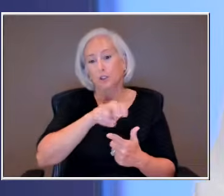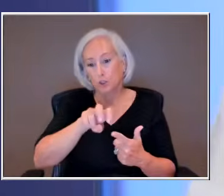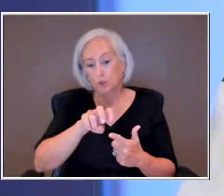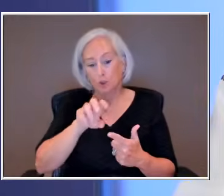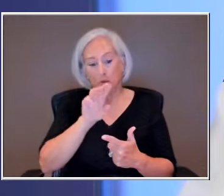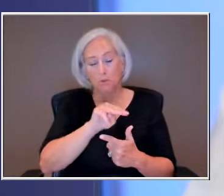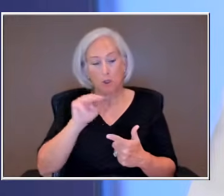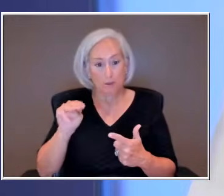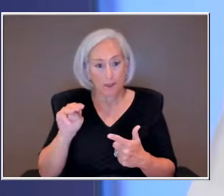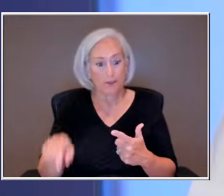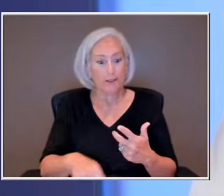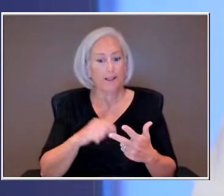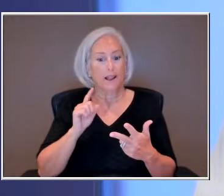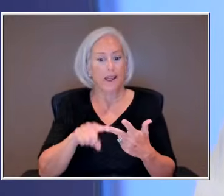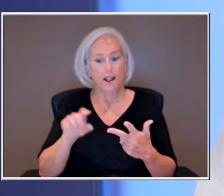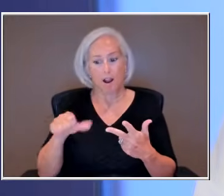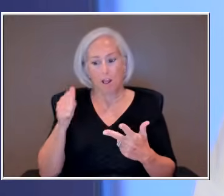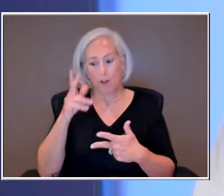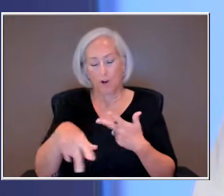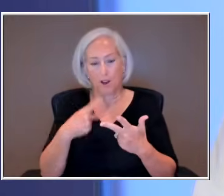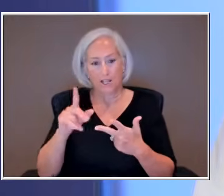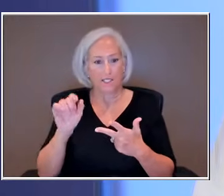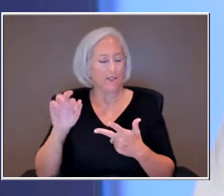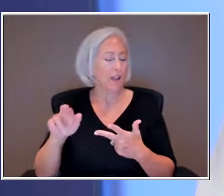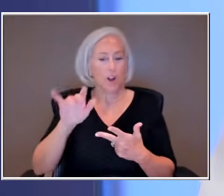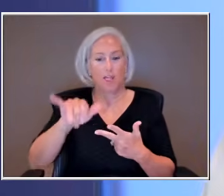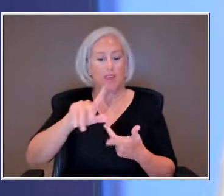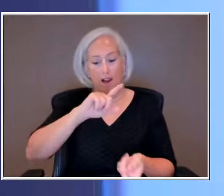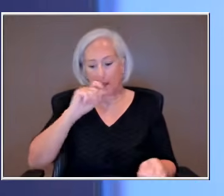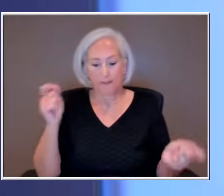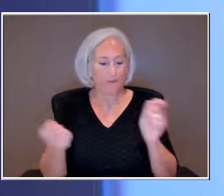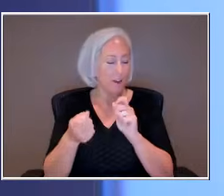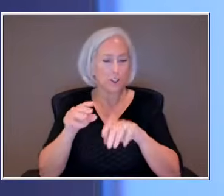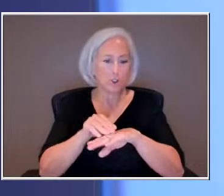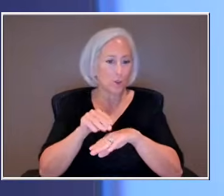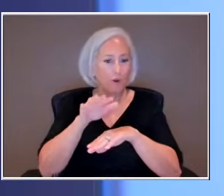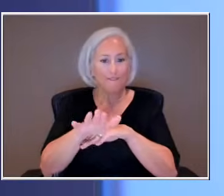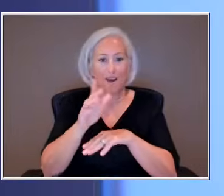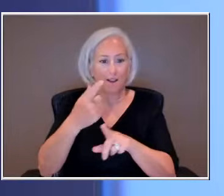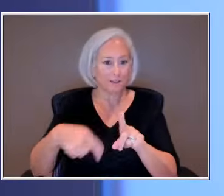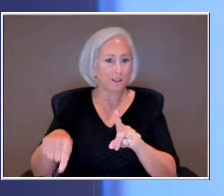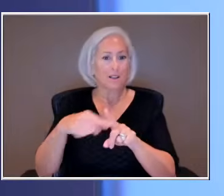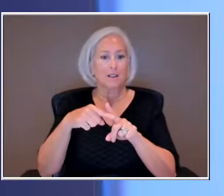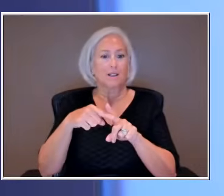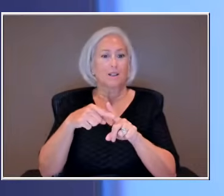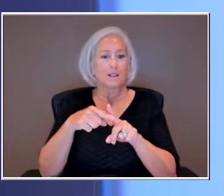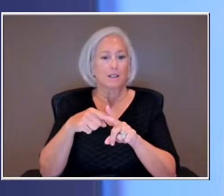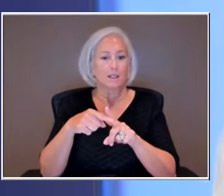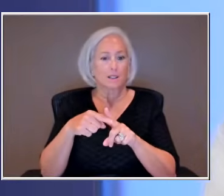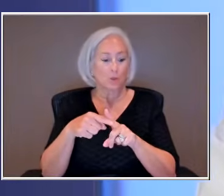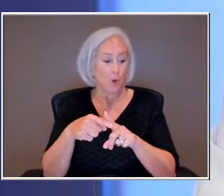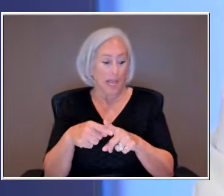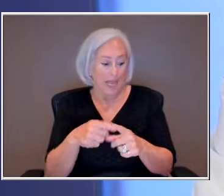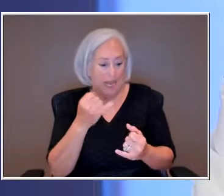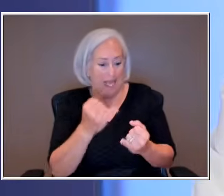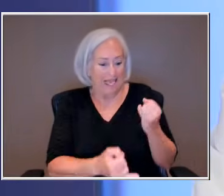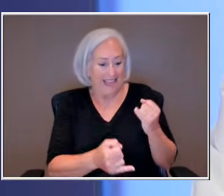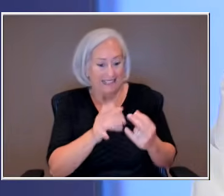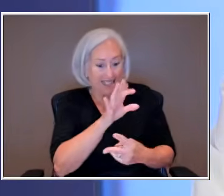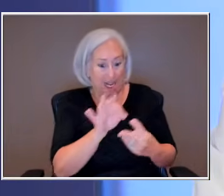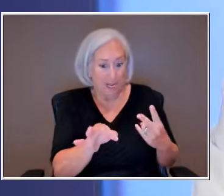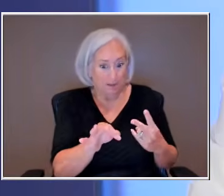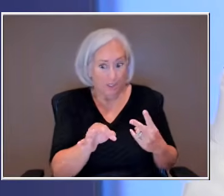solid cancer. This revolutionizing of the CAR T cell that was moving from a last option of therapy, it's moving now to